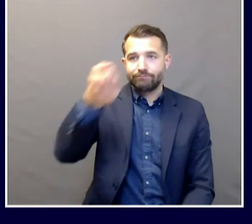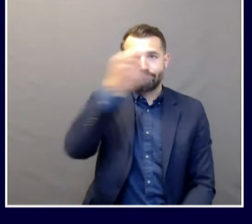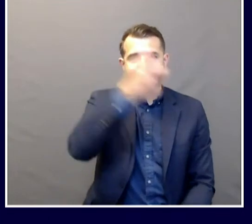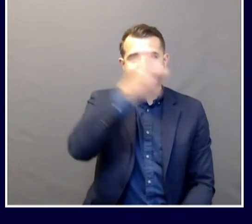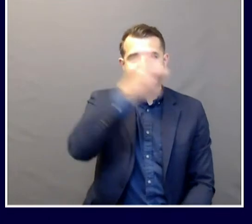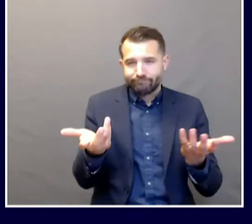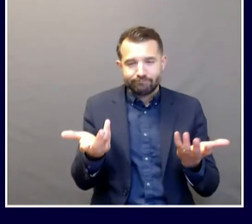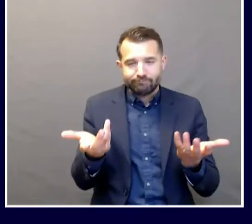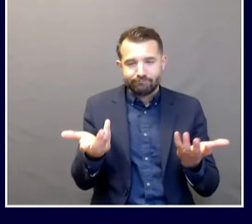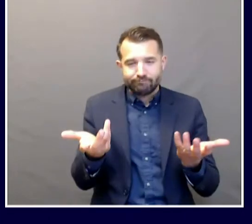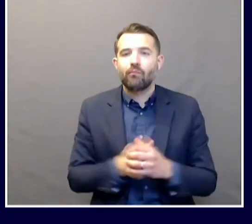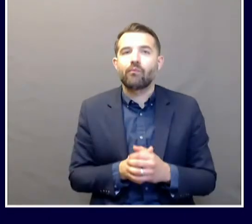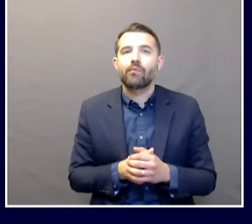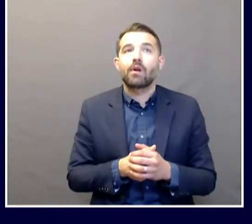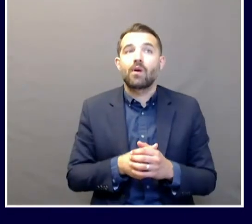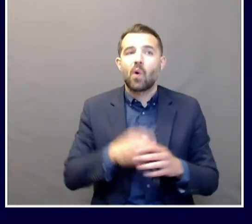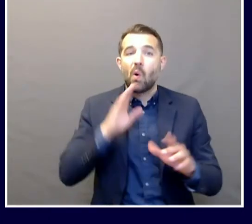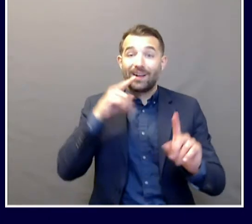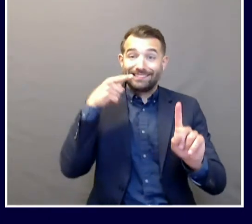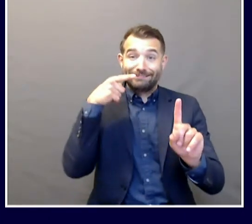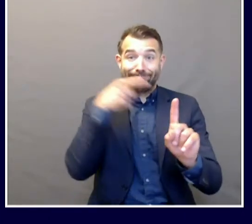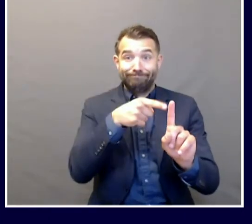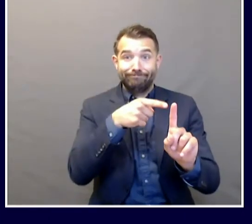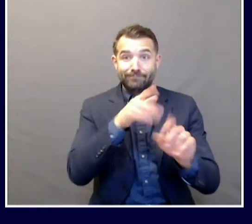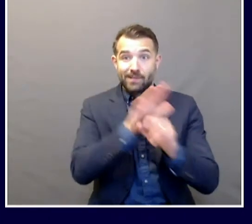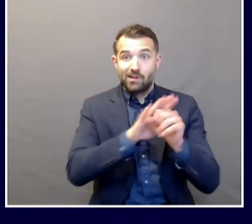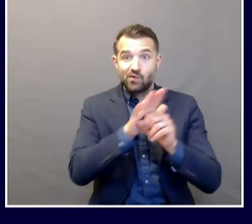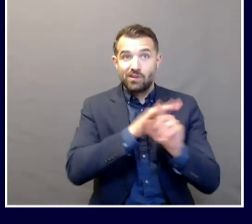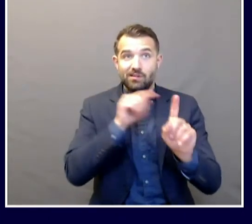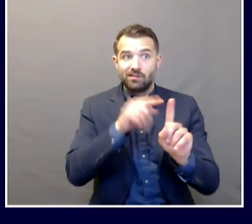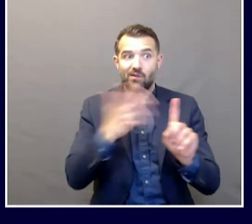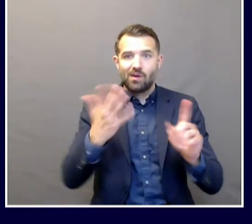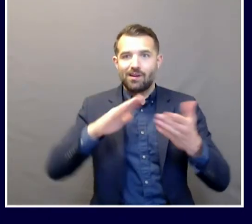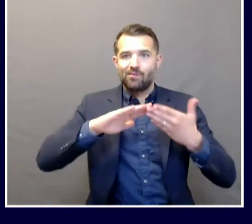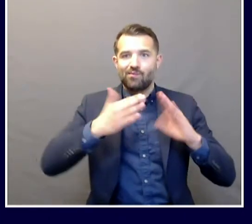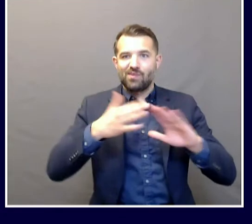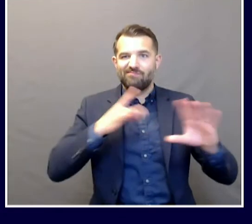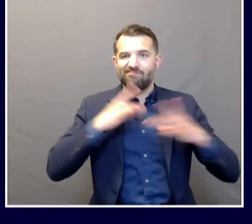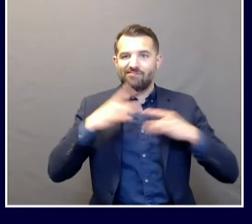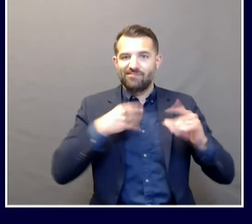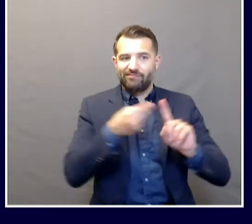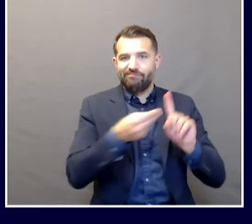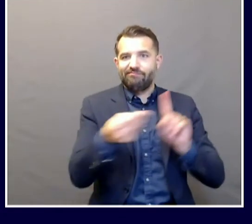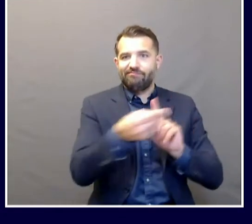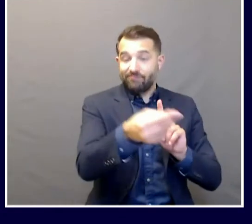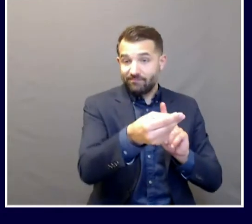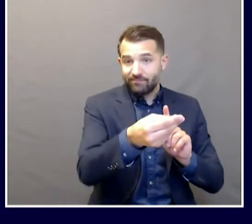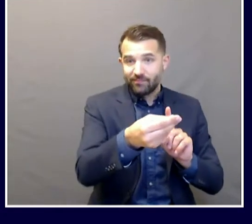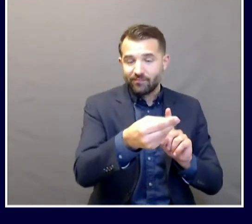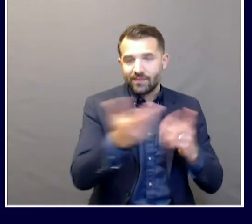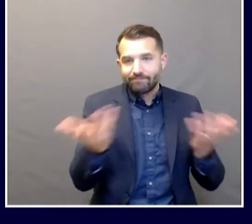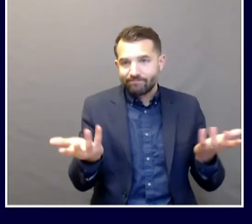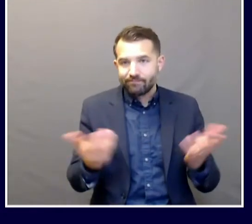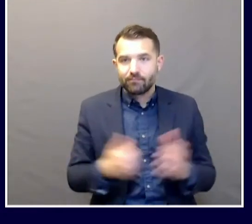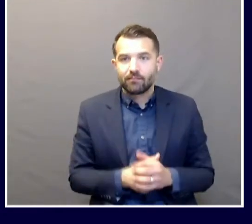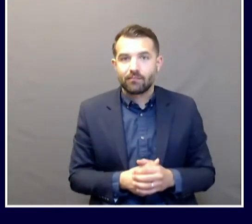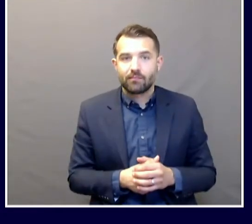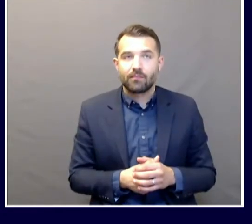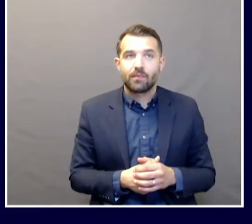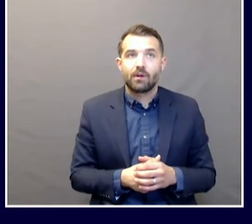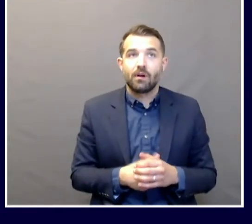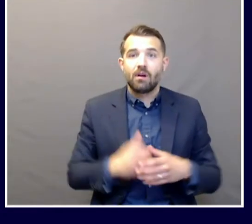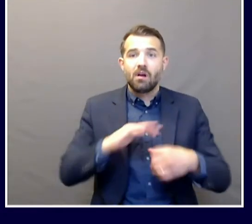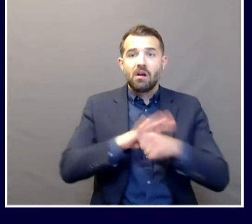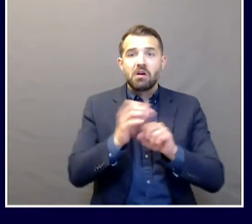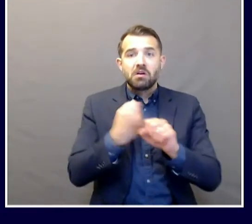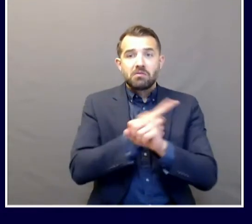County is transmission in the fashion that you noted. There certainly may be a component of it that is variant driven, but it's difficult to